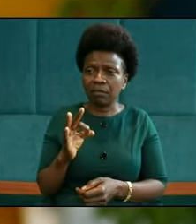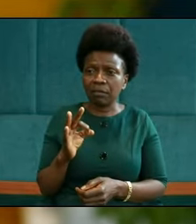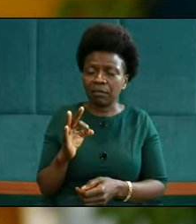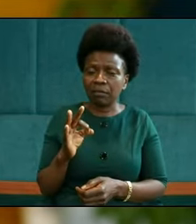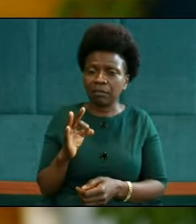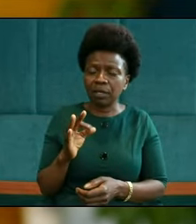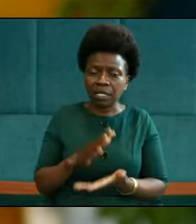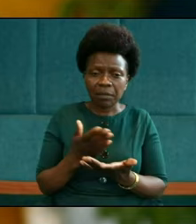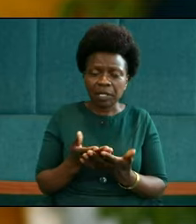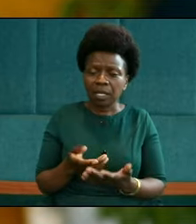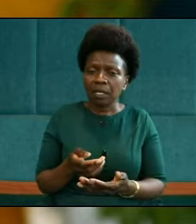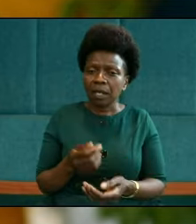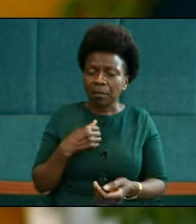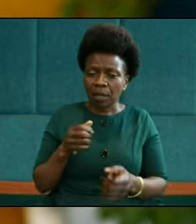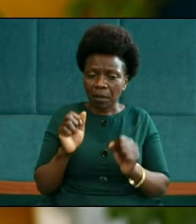have avoided.